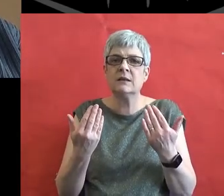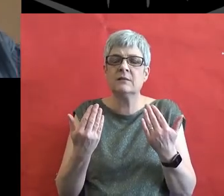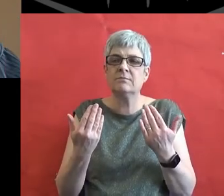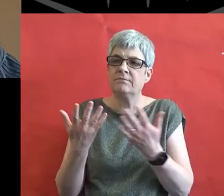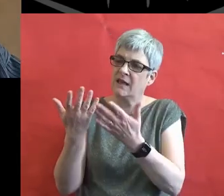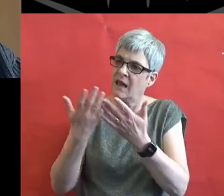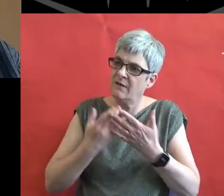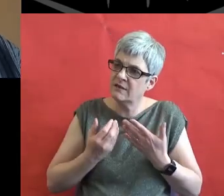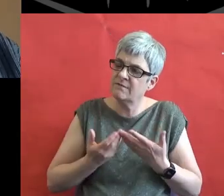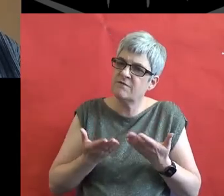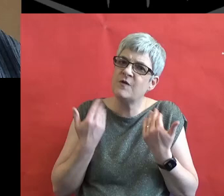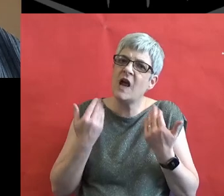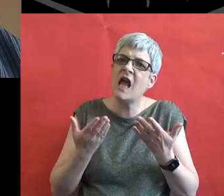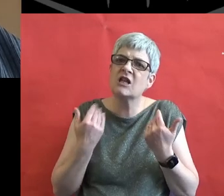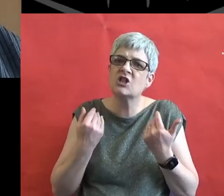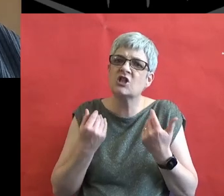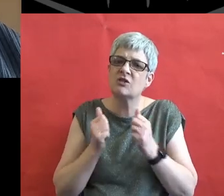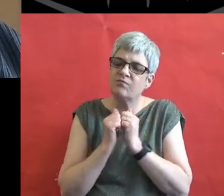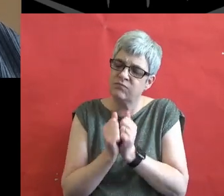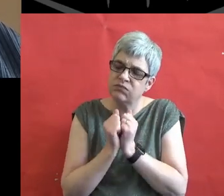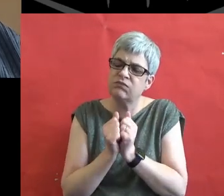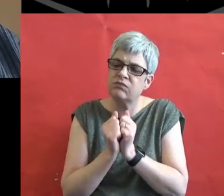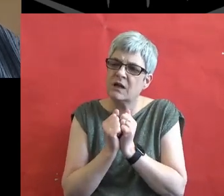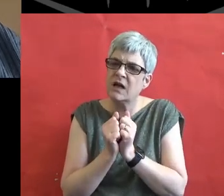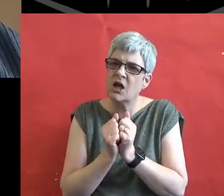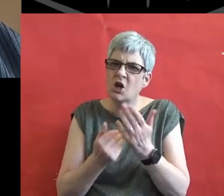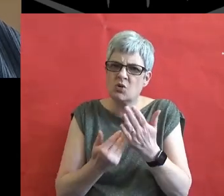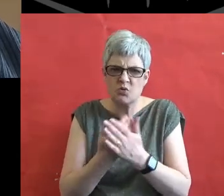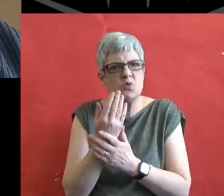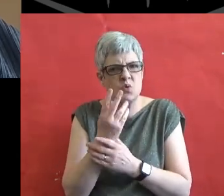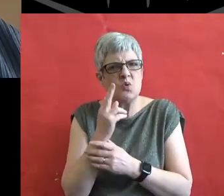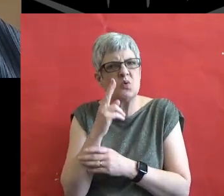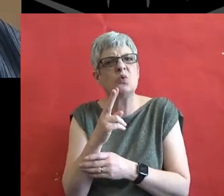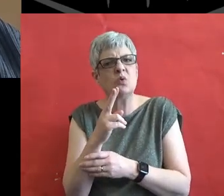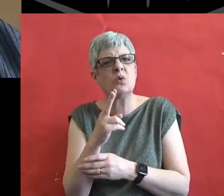give us fresh appreciation and new insight